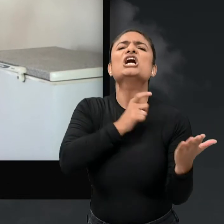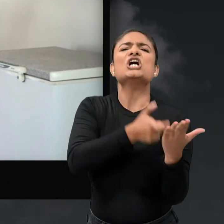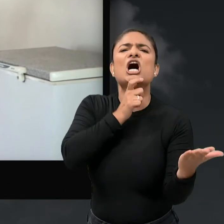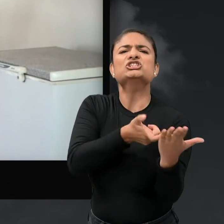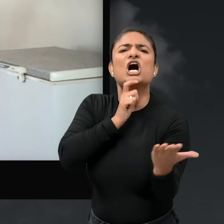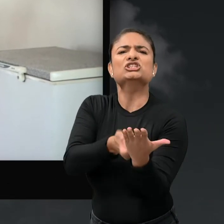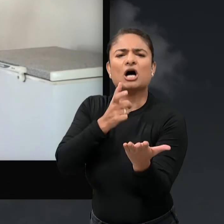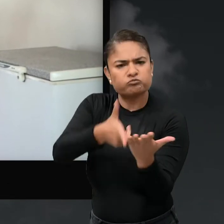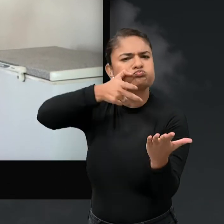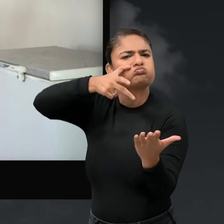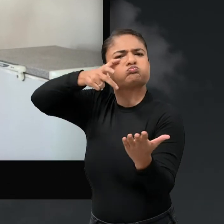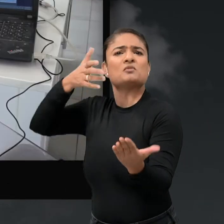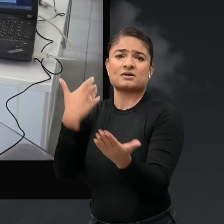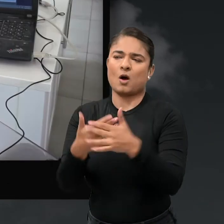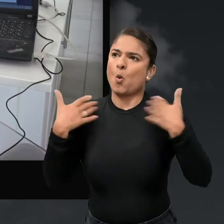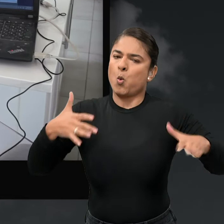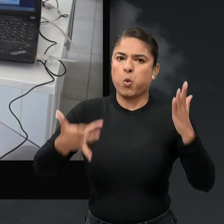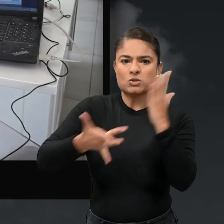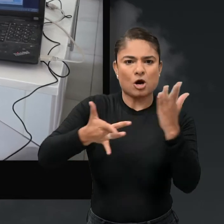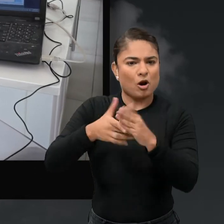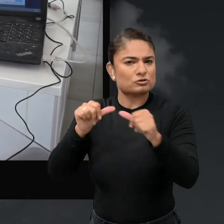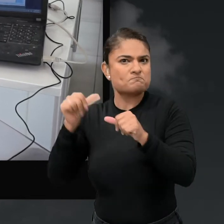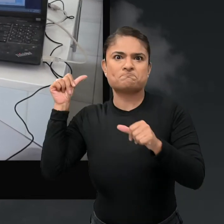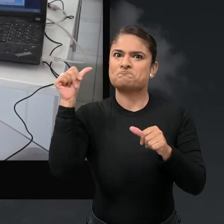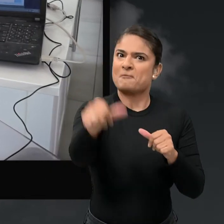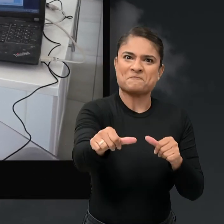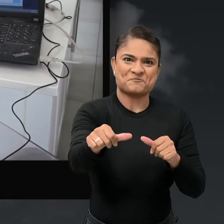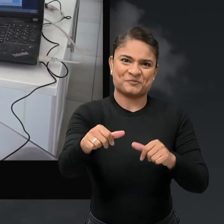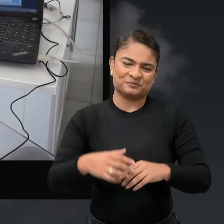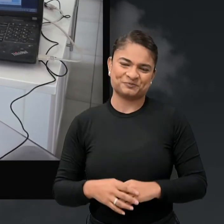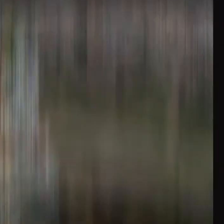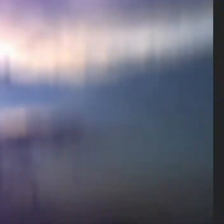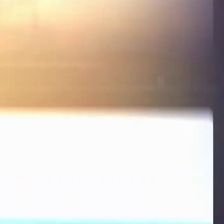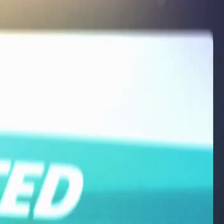can talk to Siri or Google or whatever. So we've come a long way.